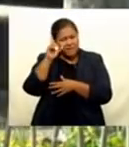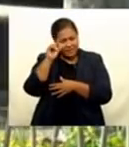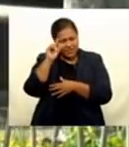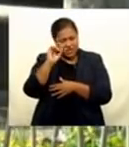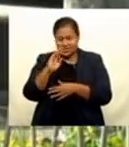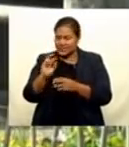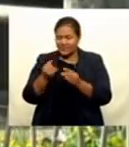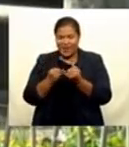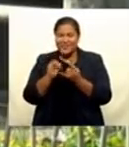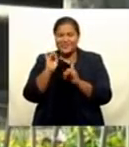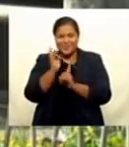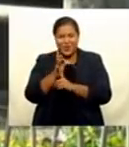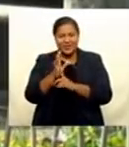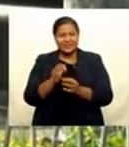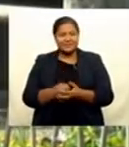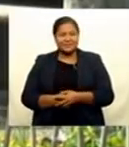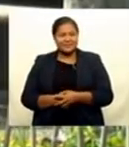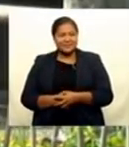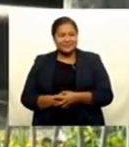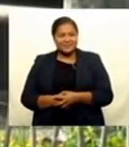paramount.